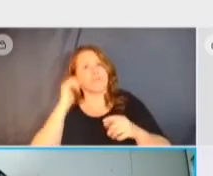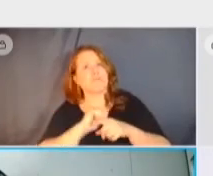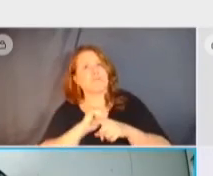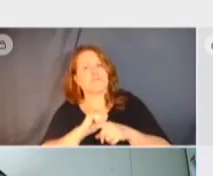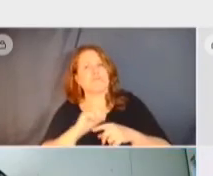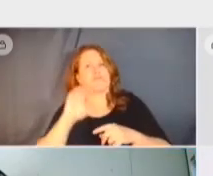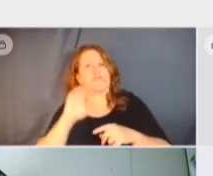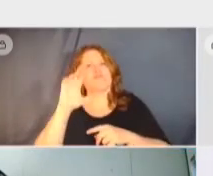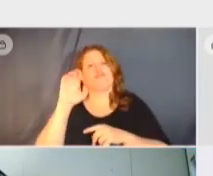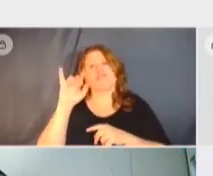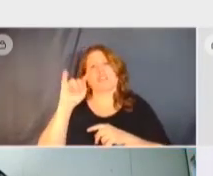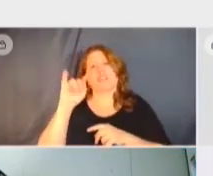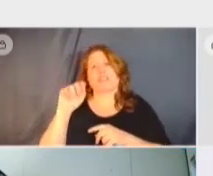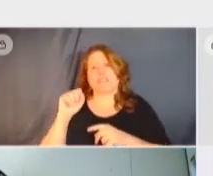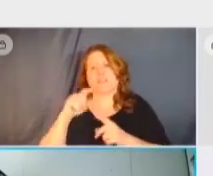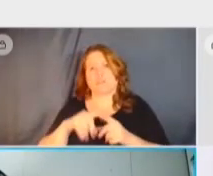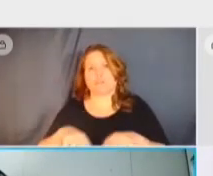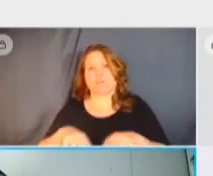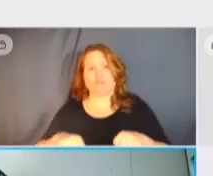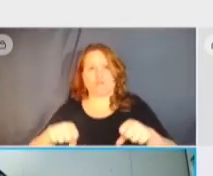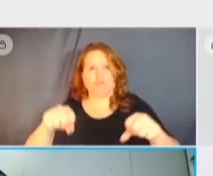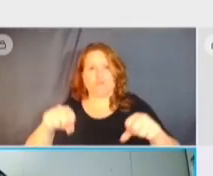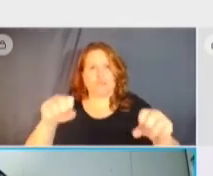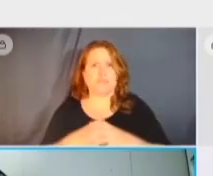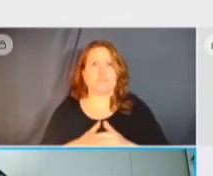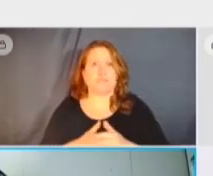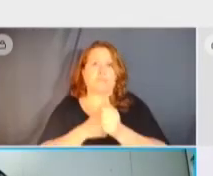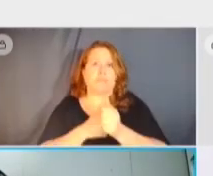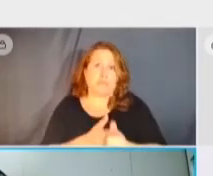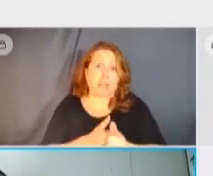The compliance unit is at